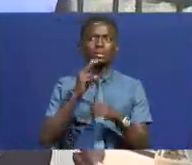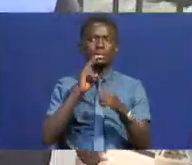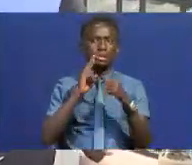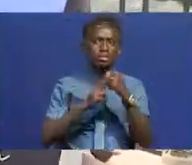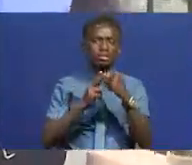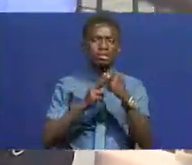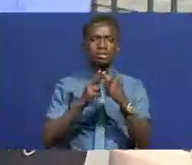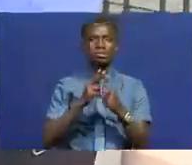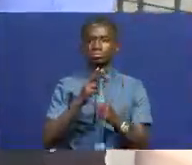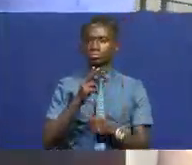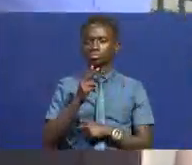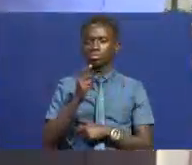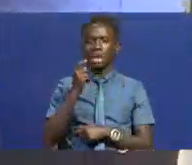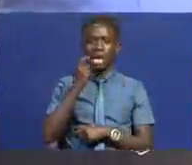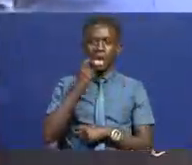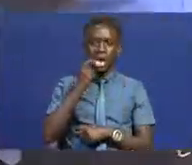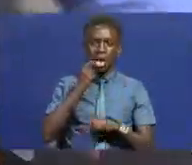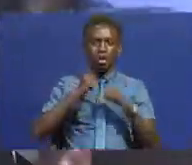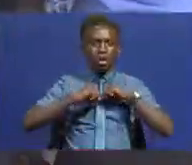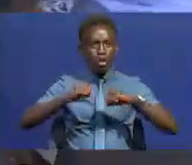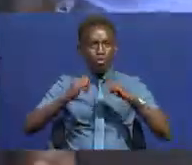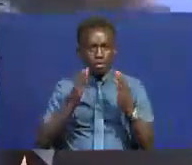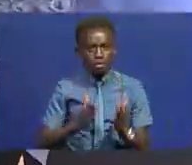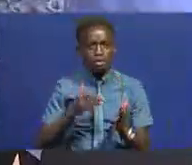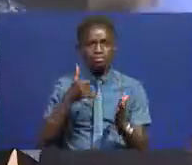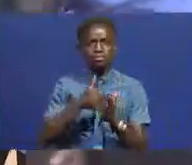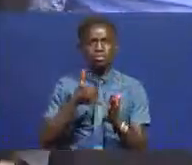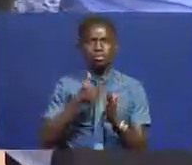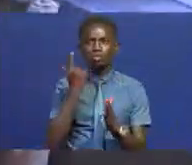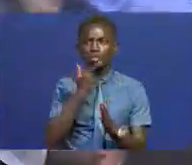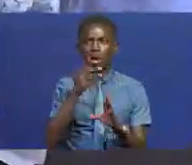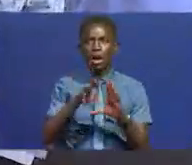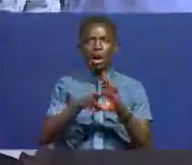out. Abdiaziz Hashim for Prime Edition.